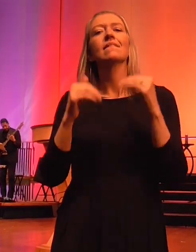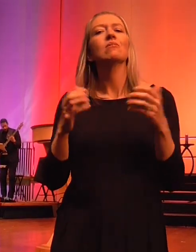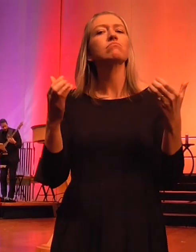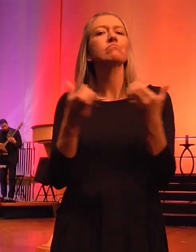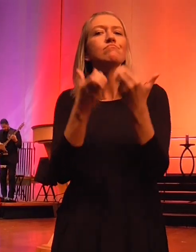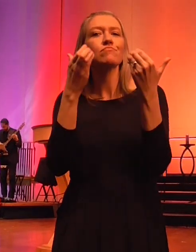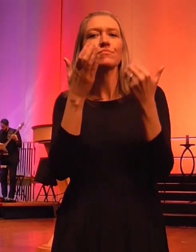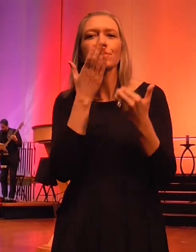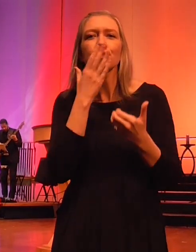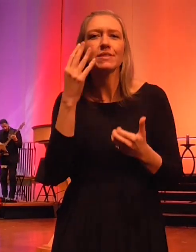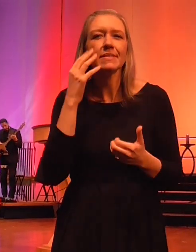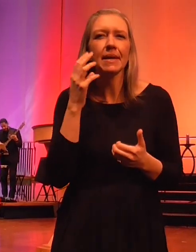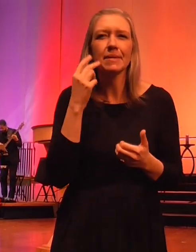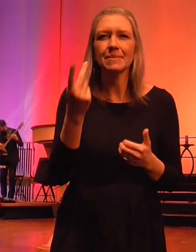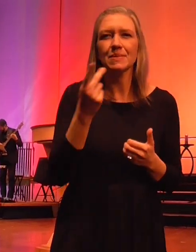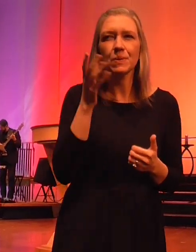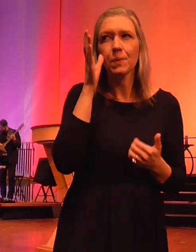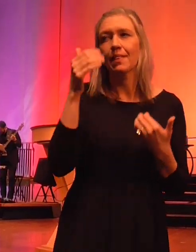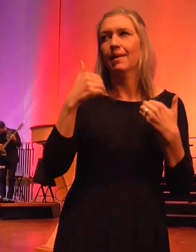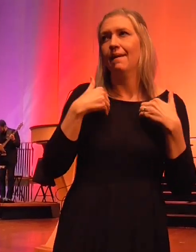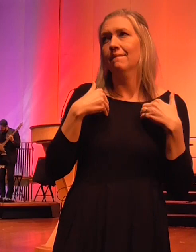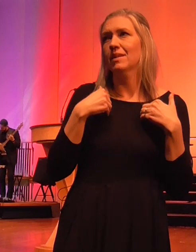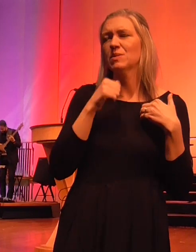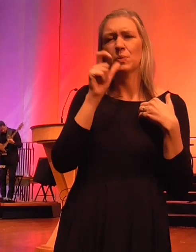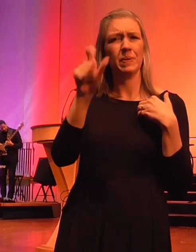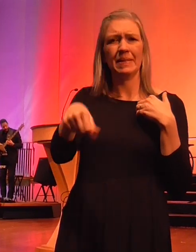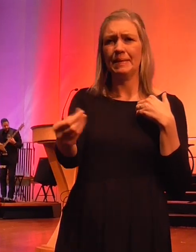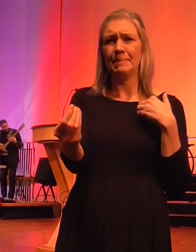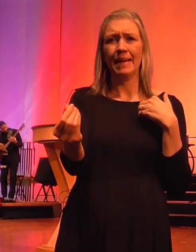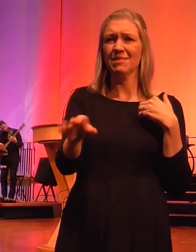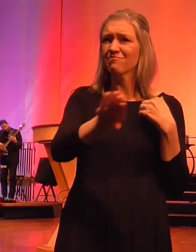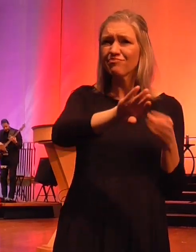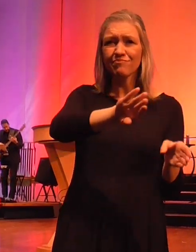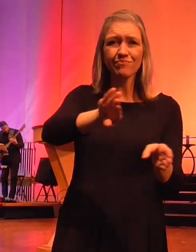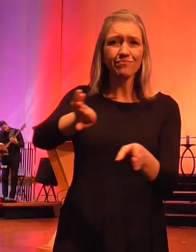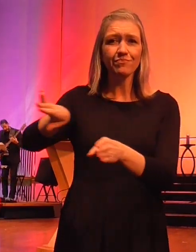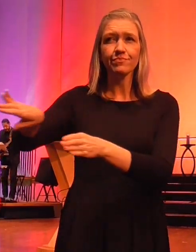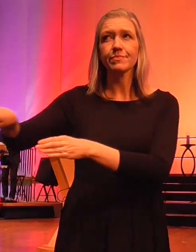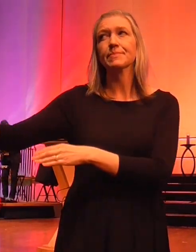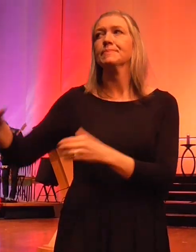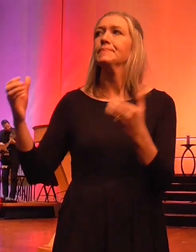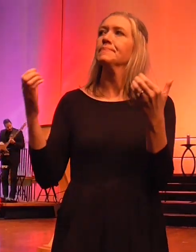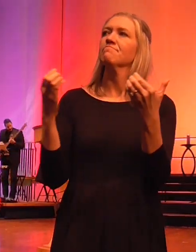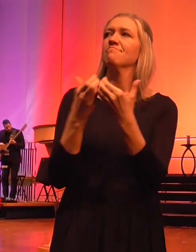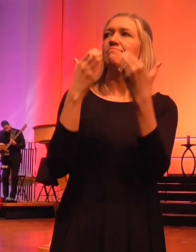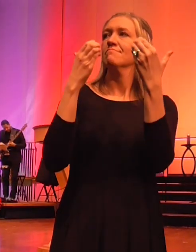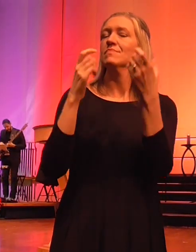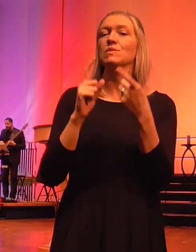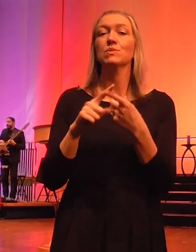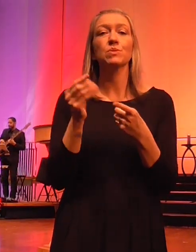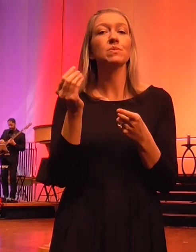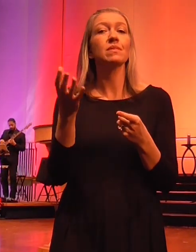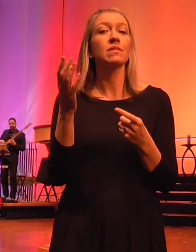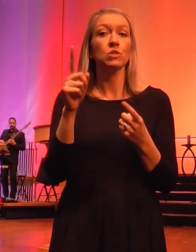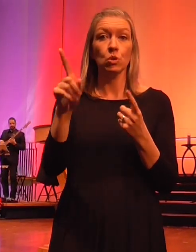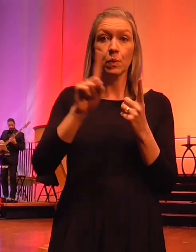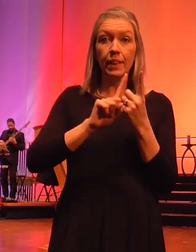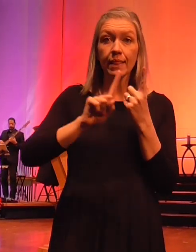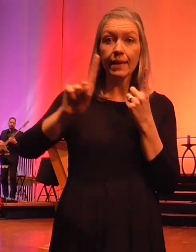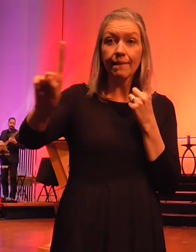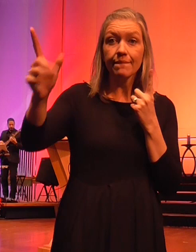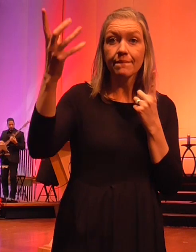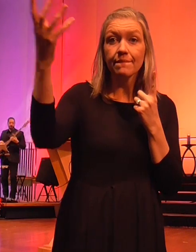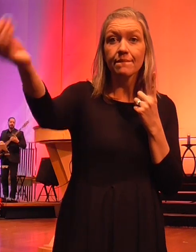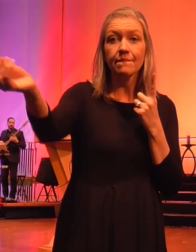good times you're gonna have. You don't need money, you got free pass. Here's to the fact that I'll be sad